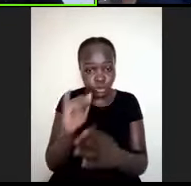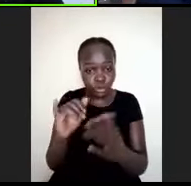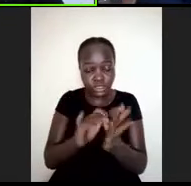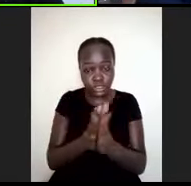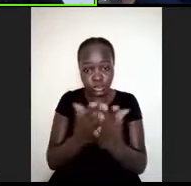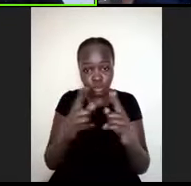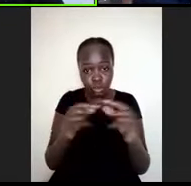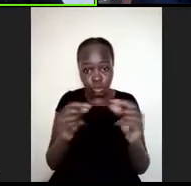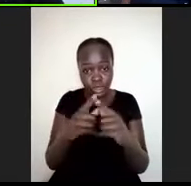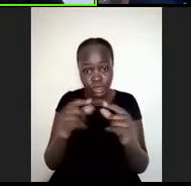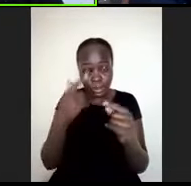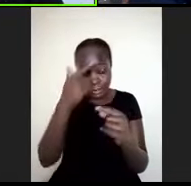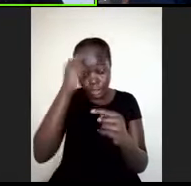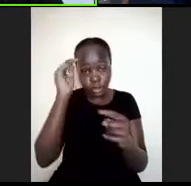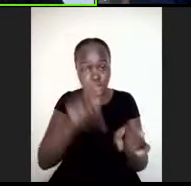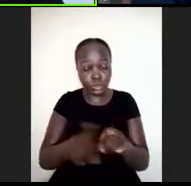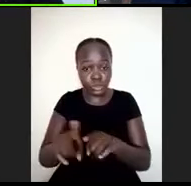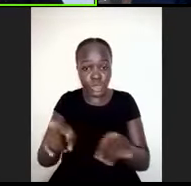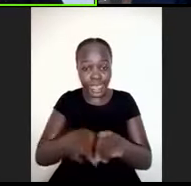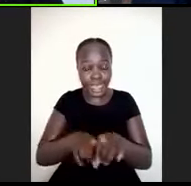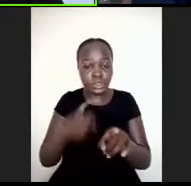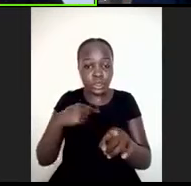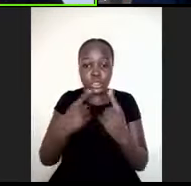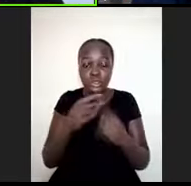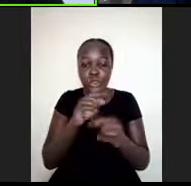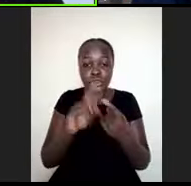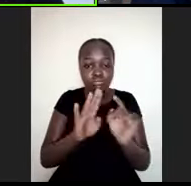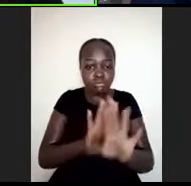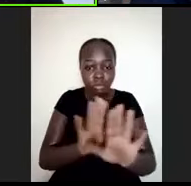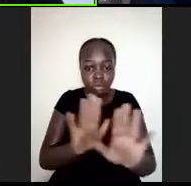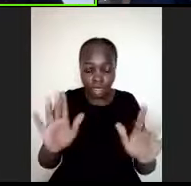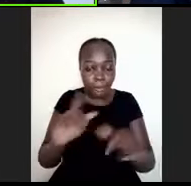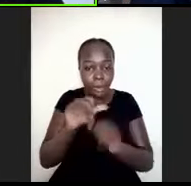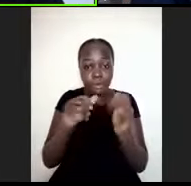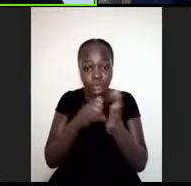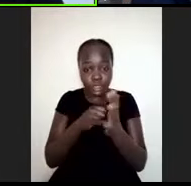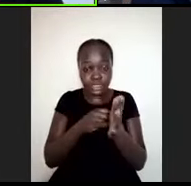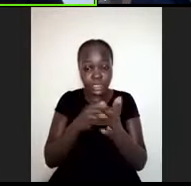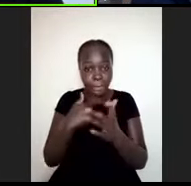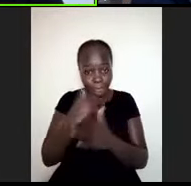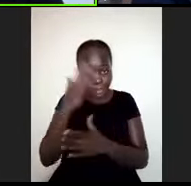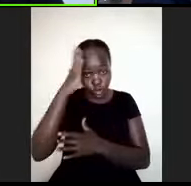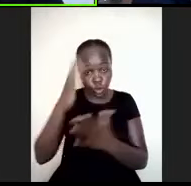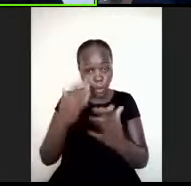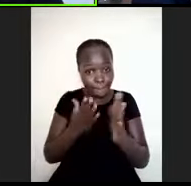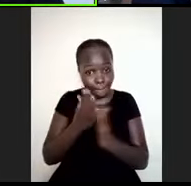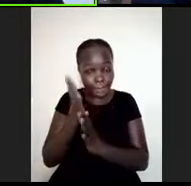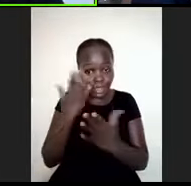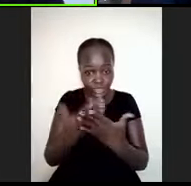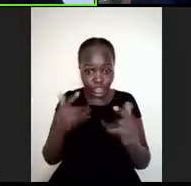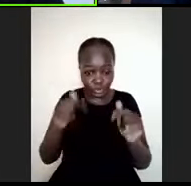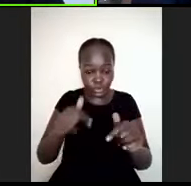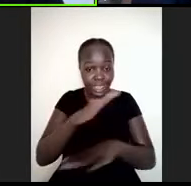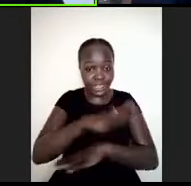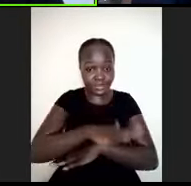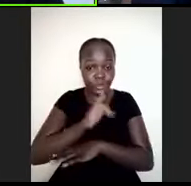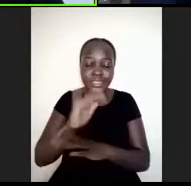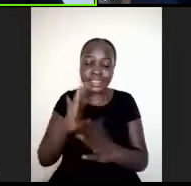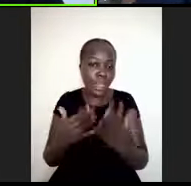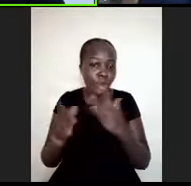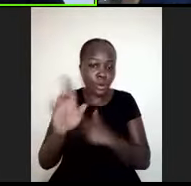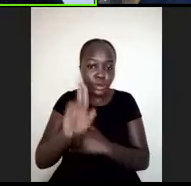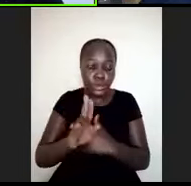think even as we talk to them about it, I think the main thing this afternoon is, how do we use God's word?